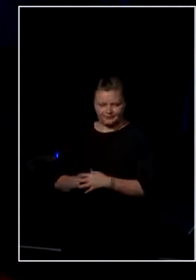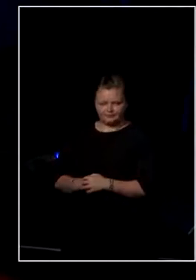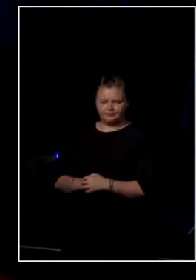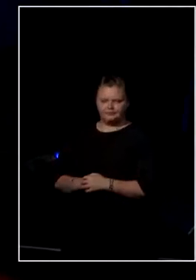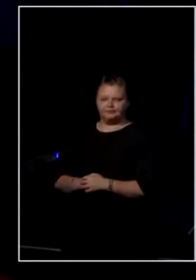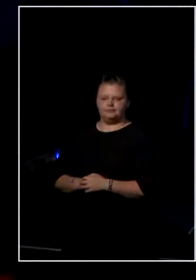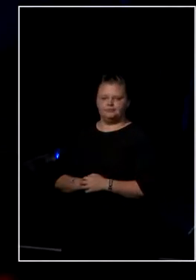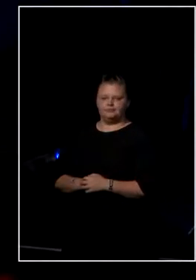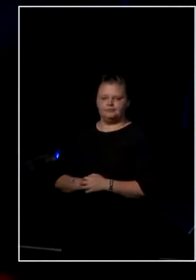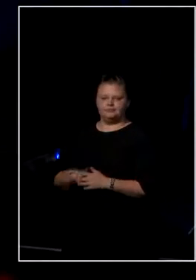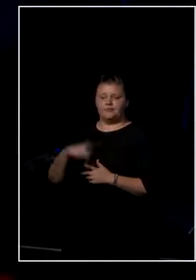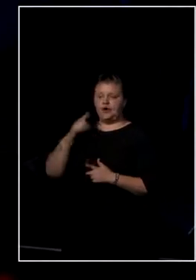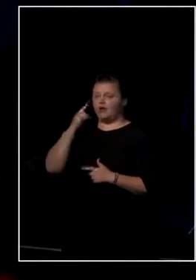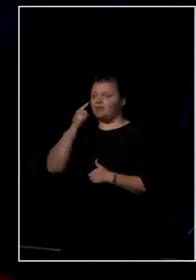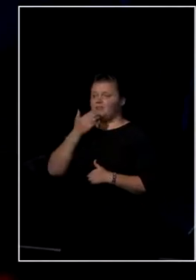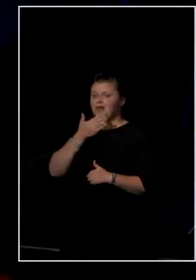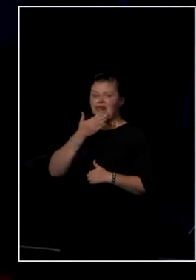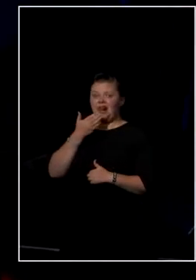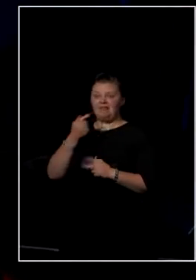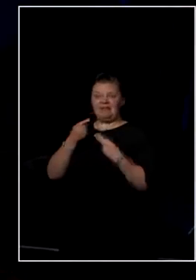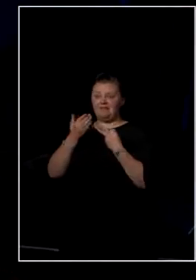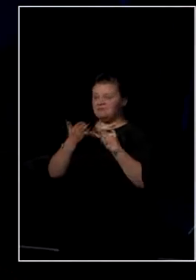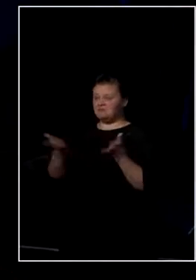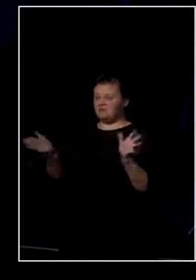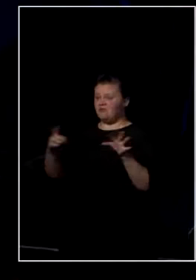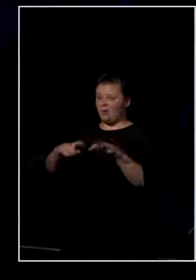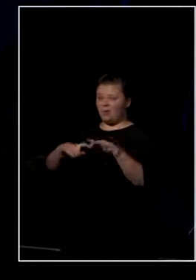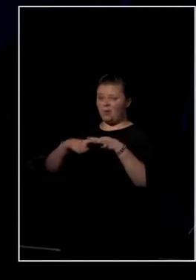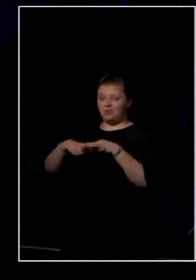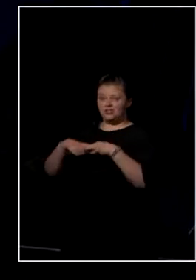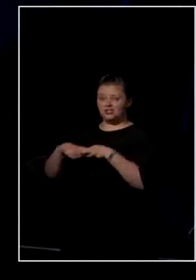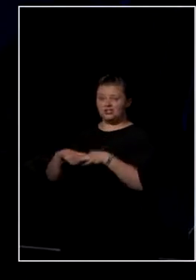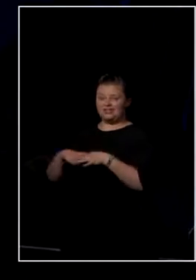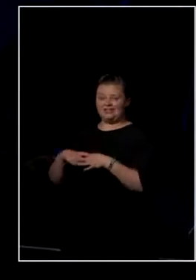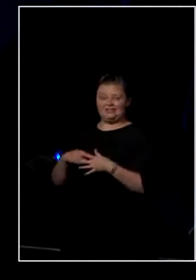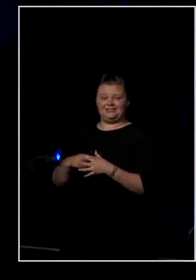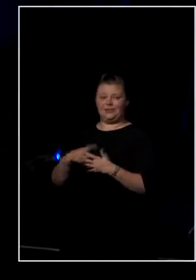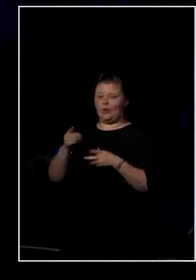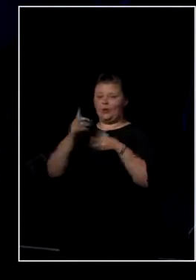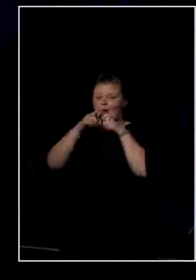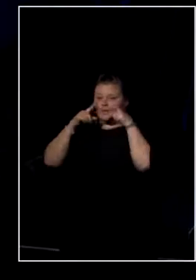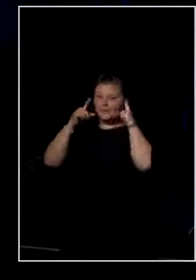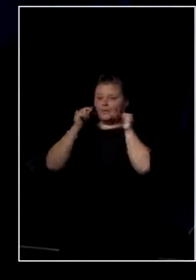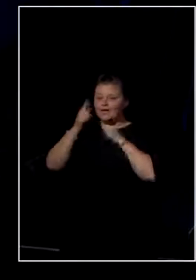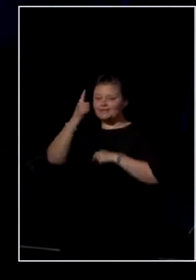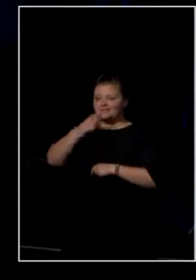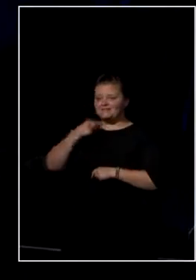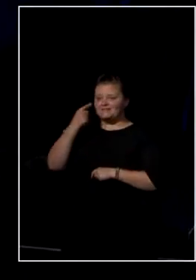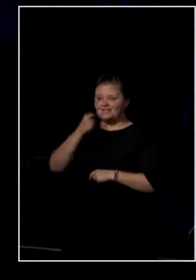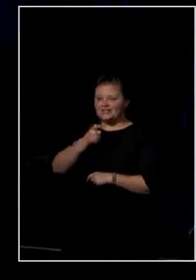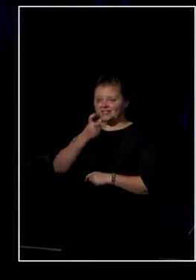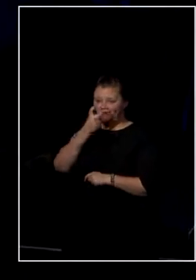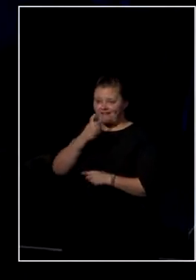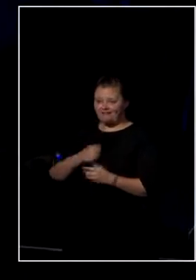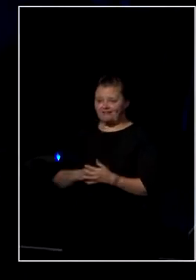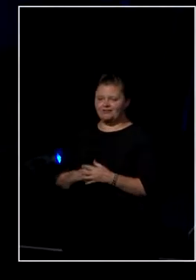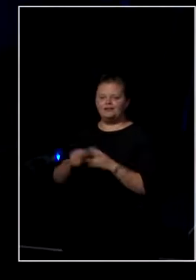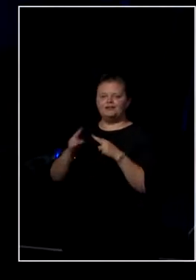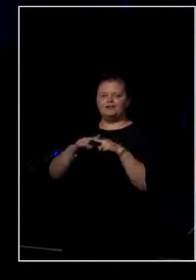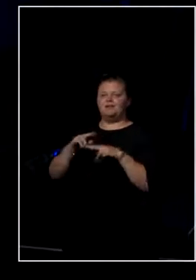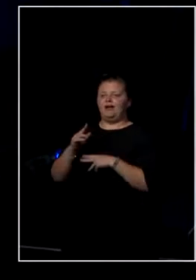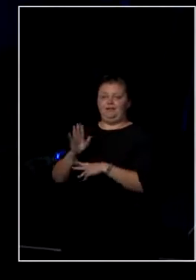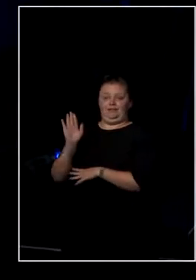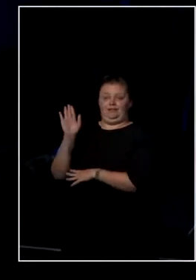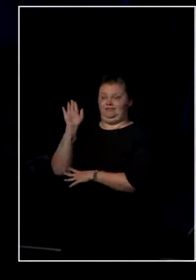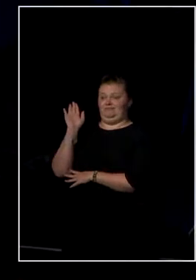yeah. I think it would be lovely if we open up questions to all your masked faces this evening. If you've got a question,